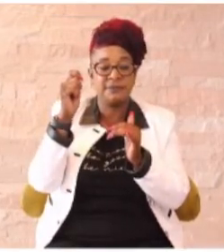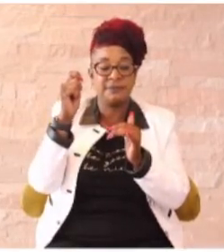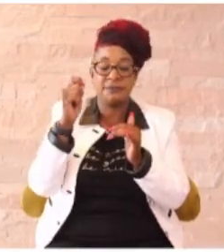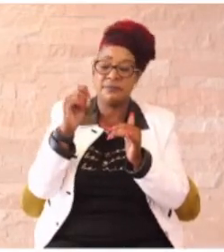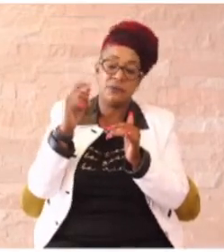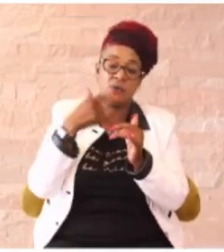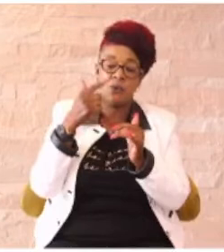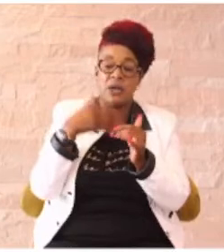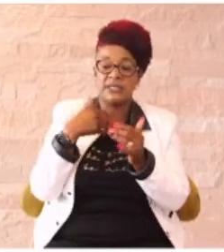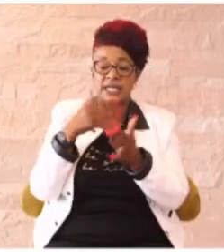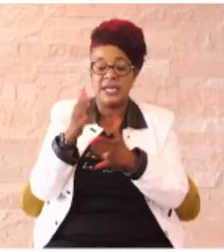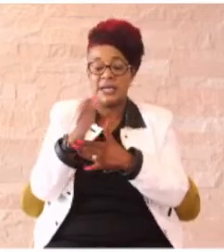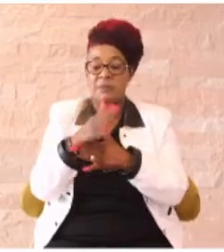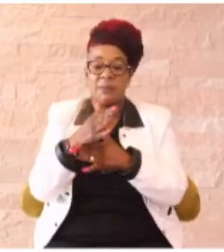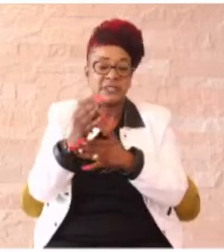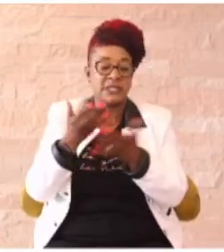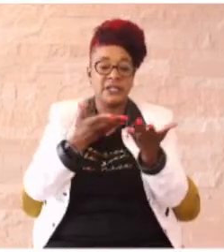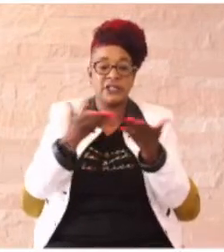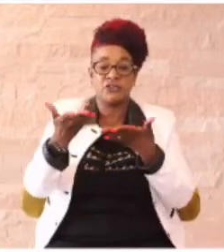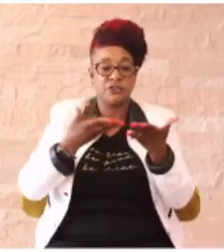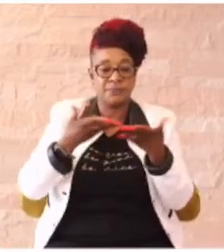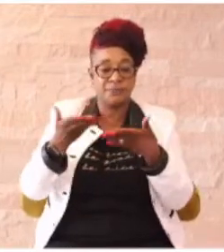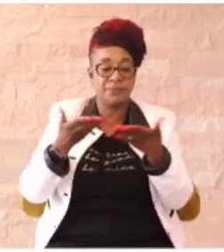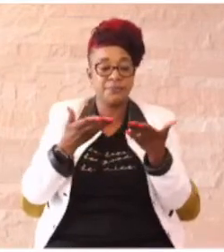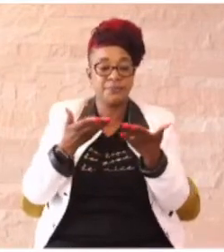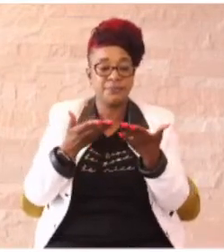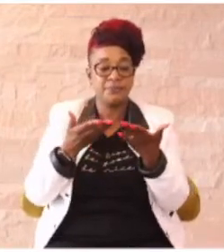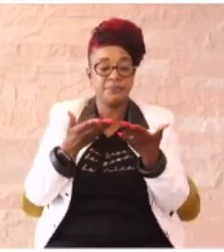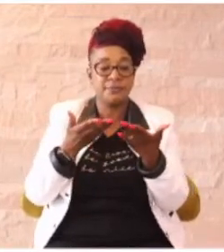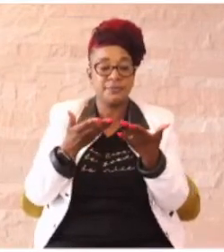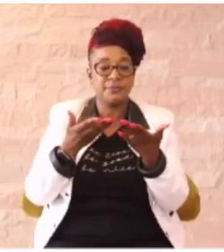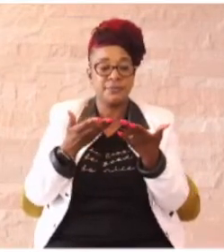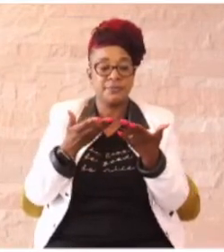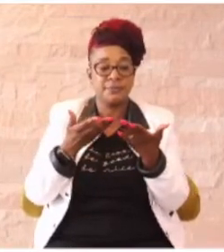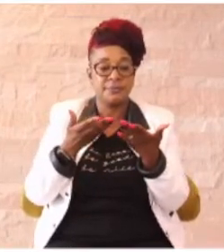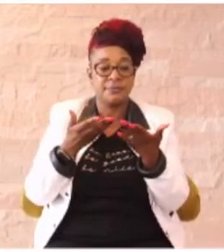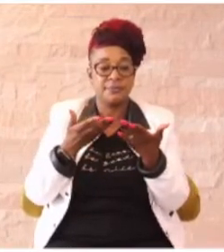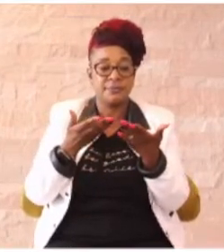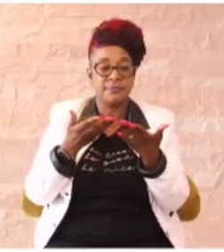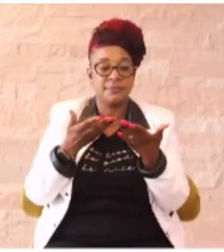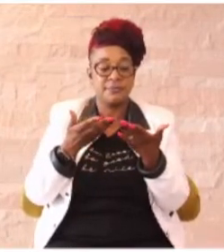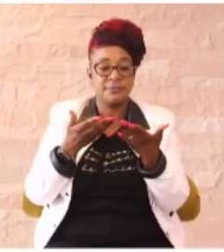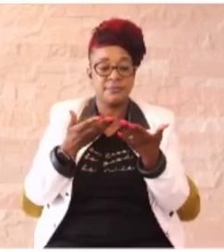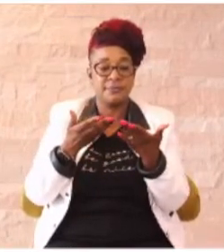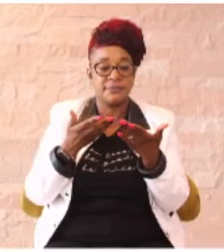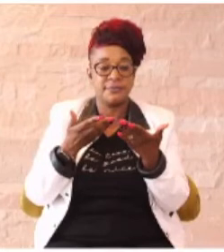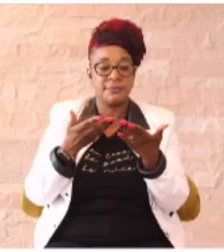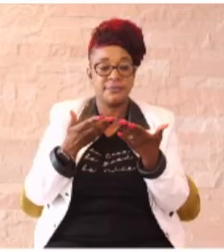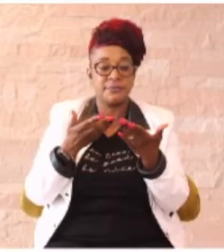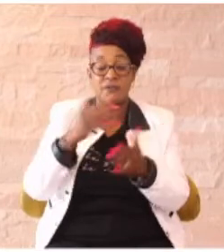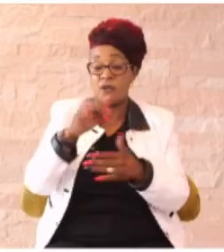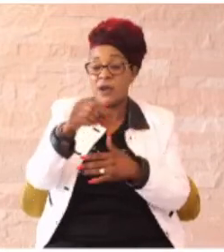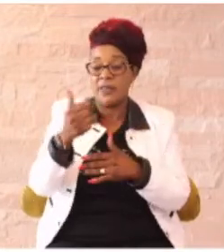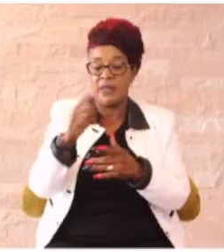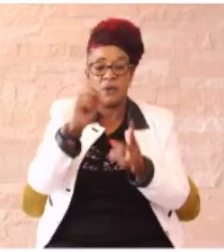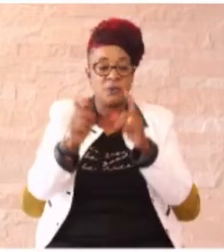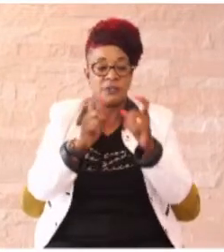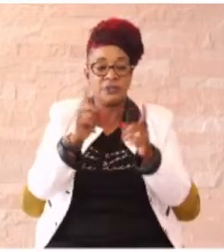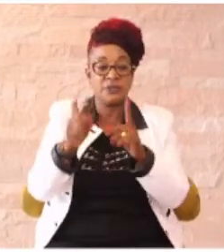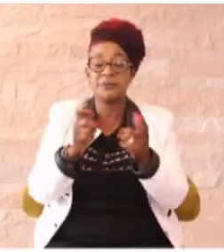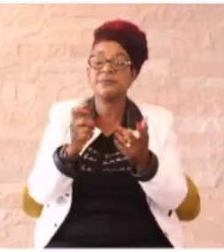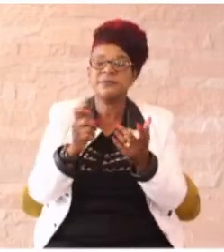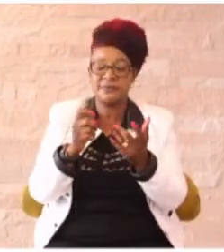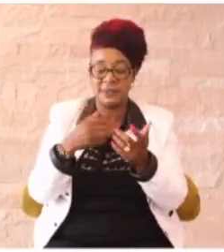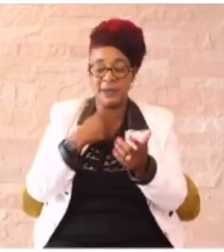having diplomatic relationship roles. So her power is not that much big. For other questions, other teams might